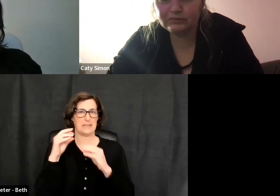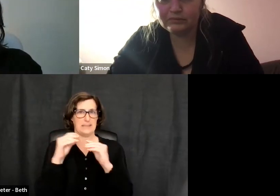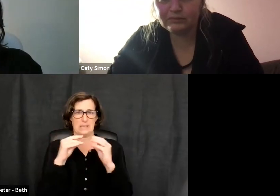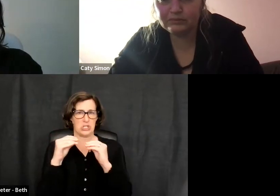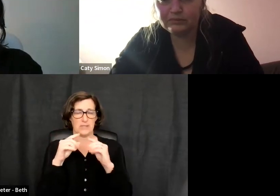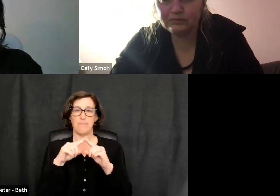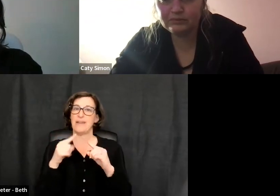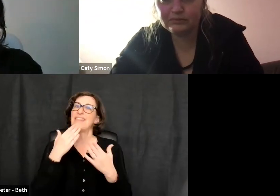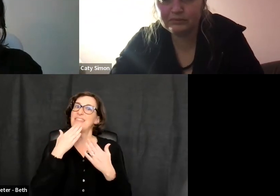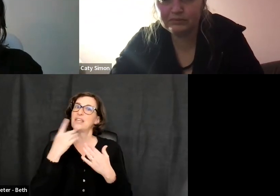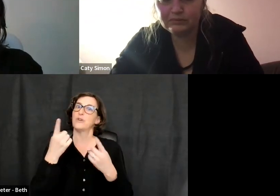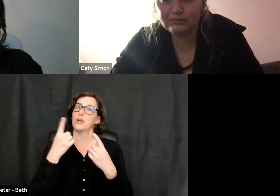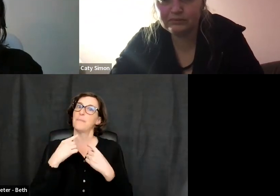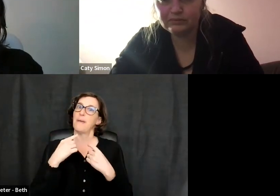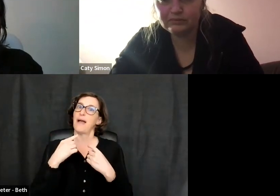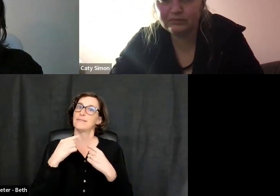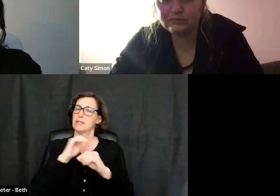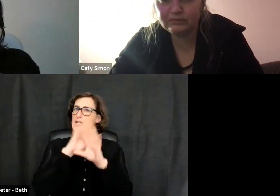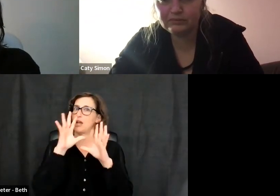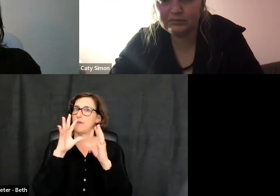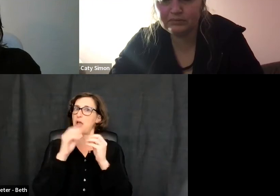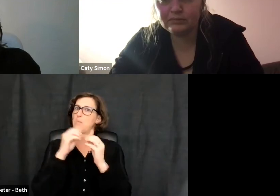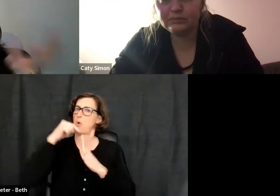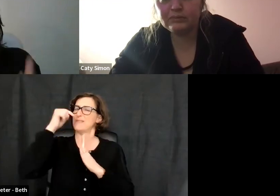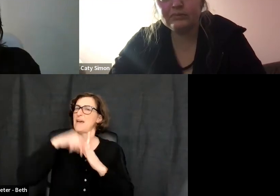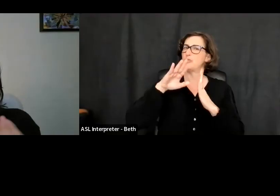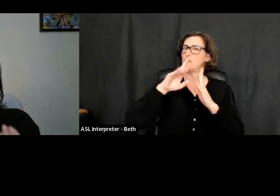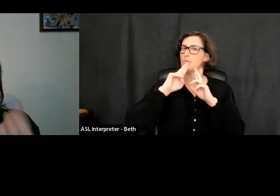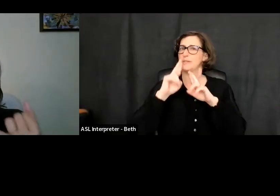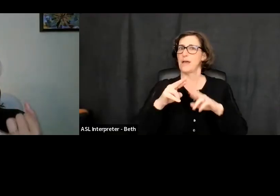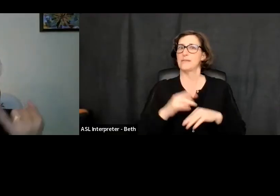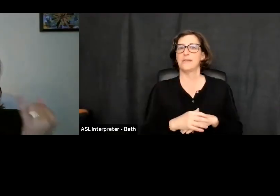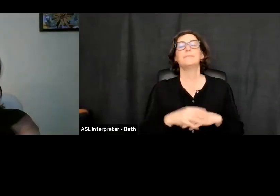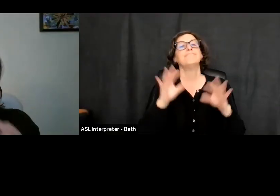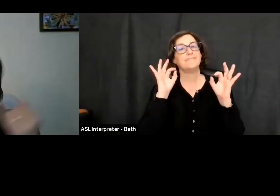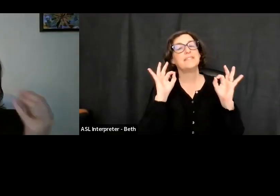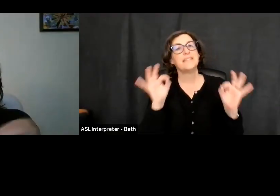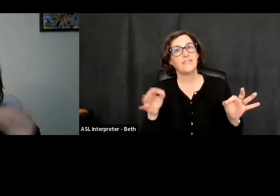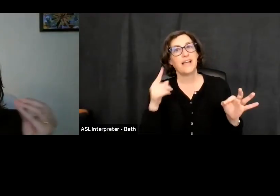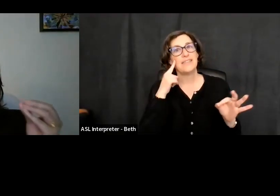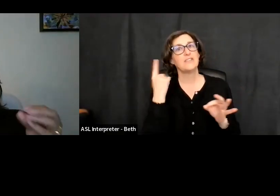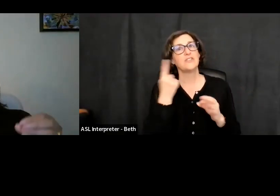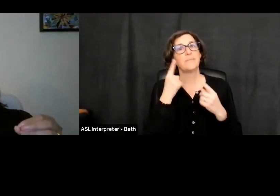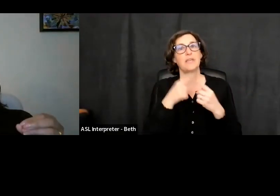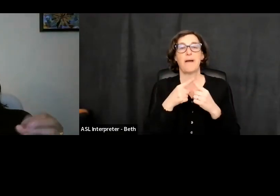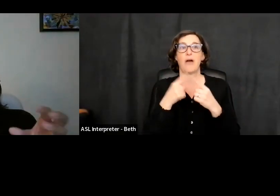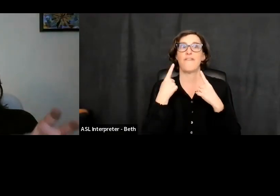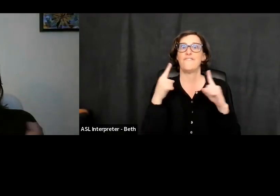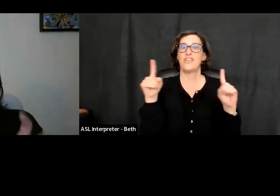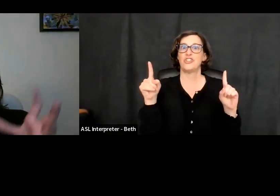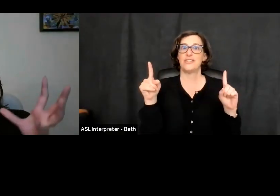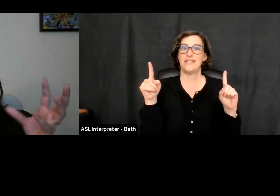appreciate you coming back to clarify and adding more richness to your response. Because absolutely, I think there is something about efficiency and